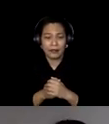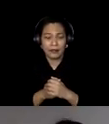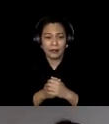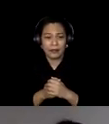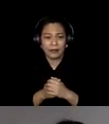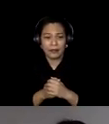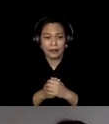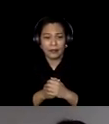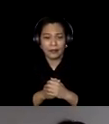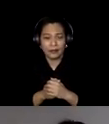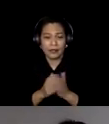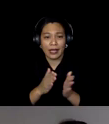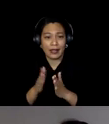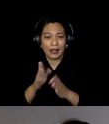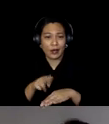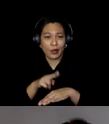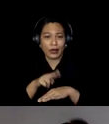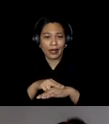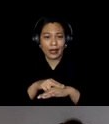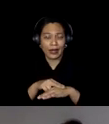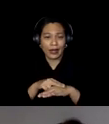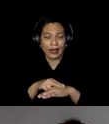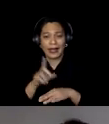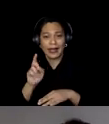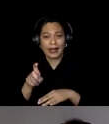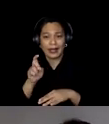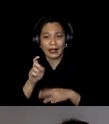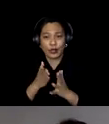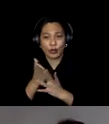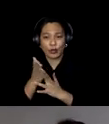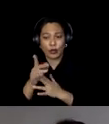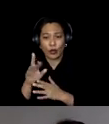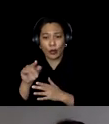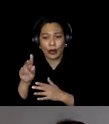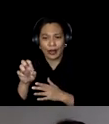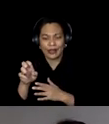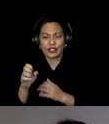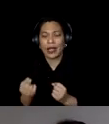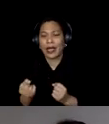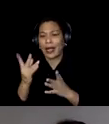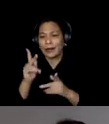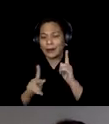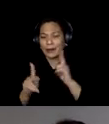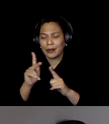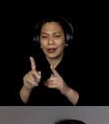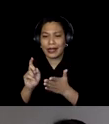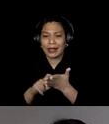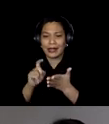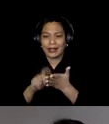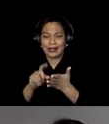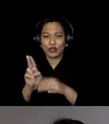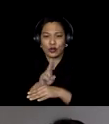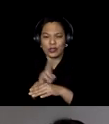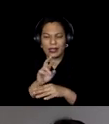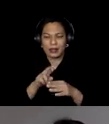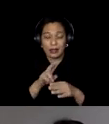And then organic click-through rate is just like how many people actually click through when on those results, on that